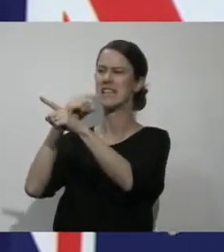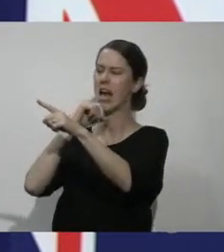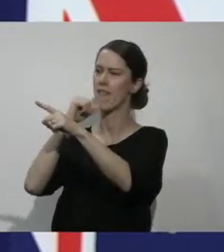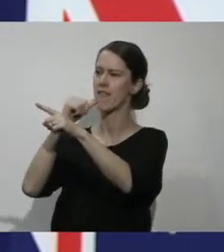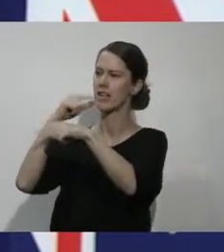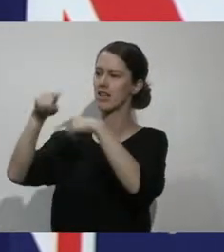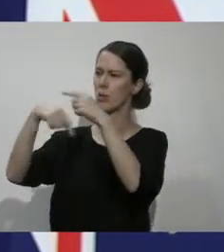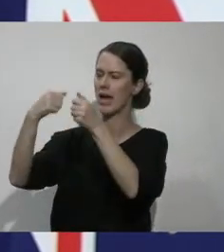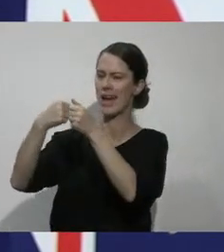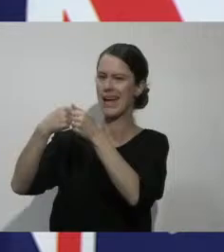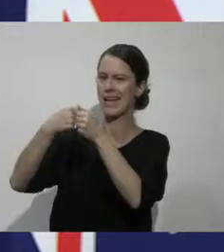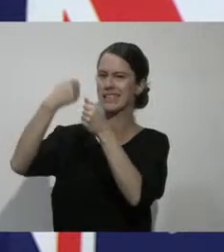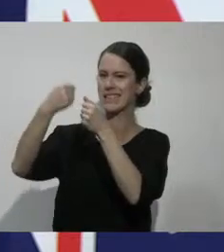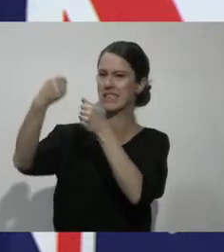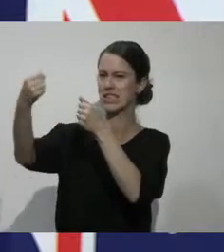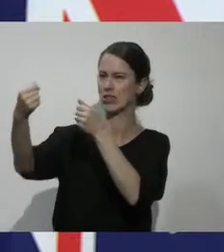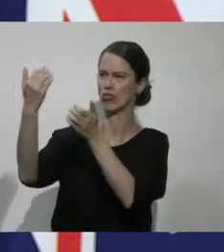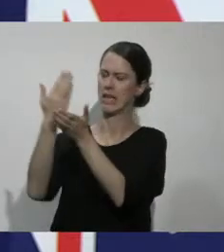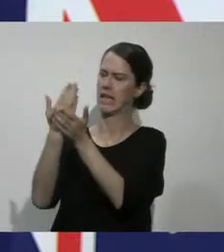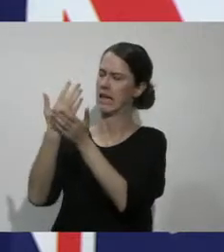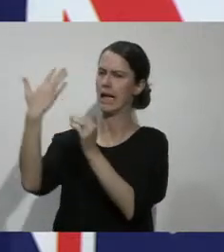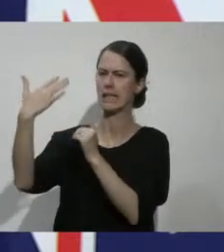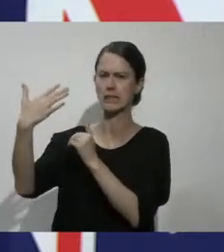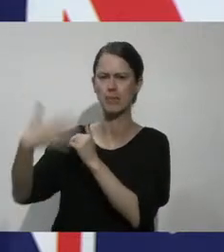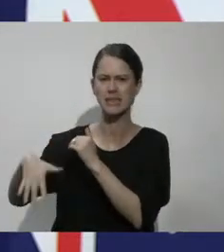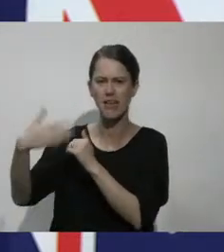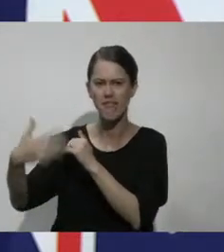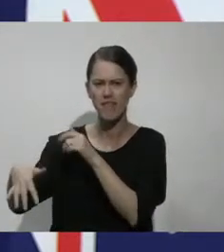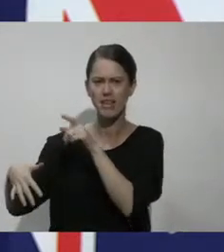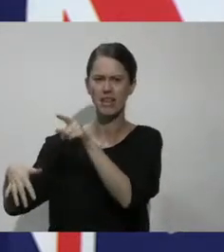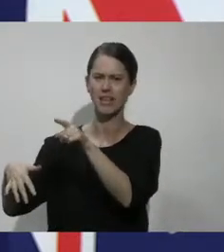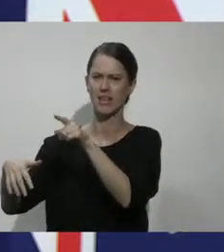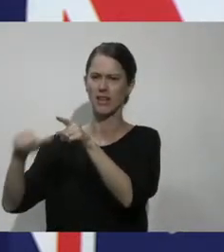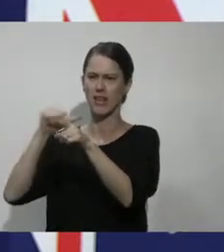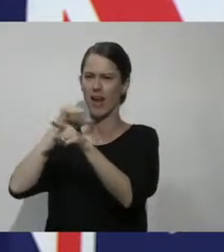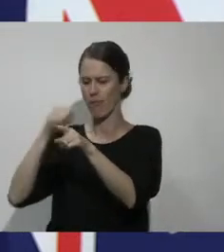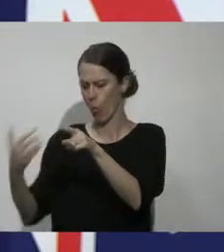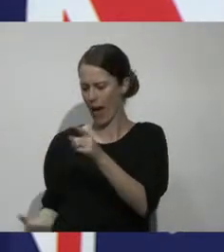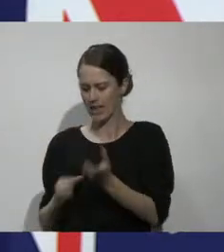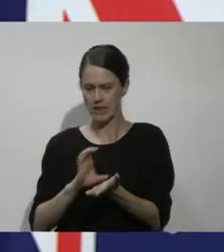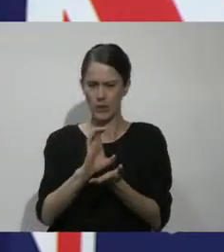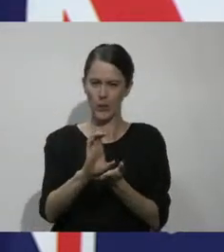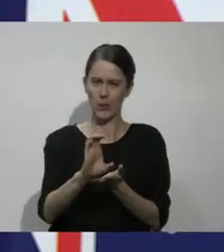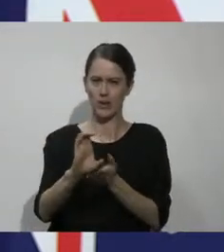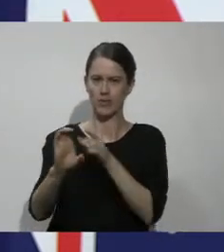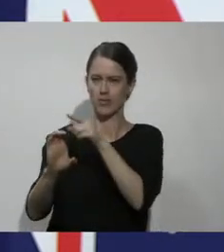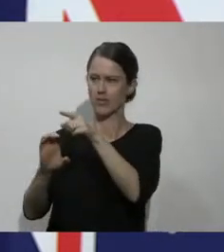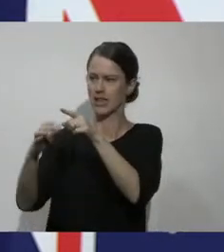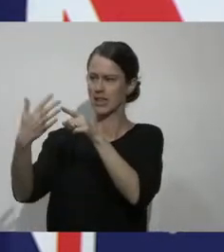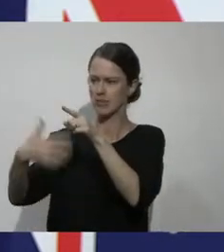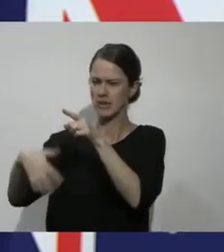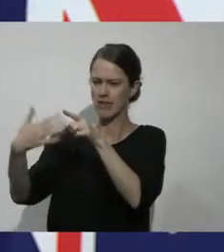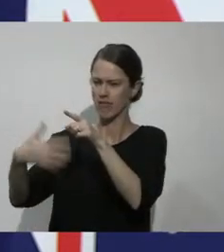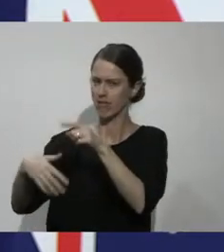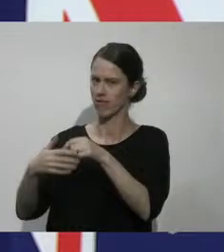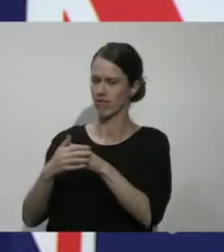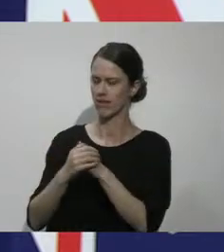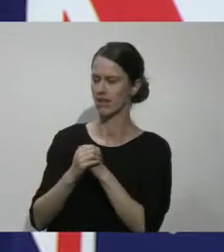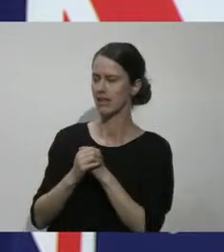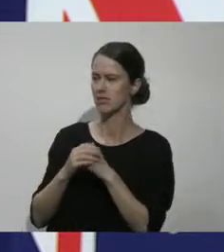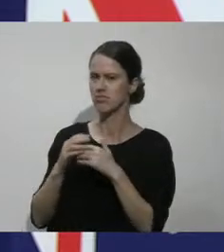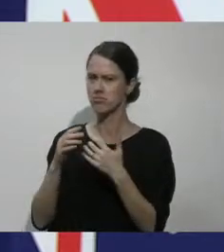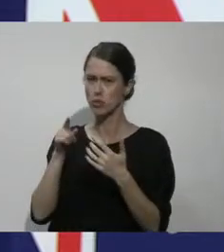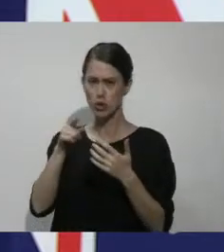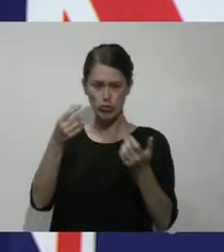extensions were actually costly if you take into account the qualities. So what advice did you get